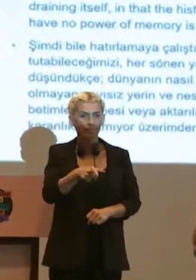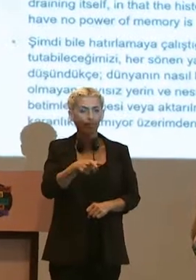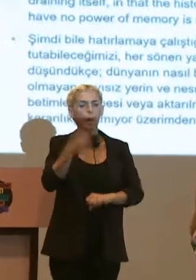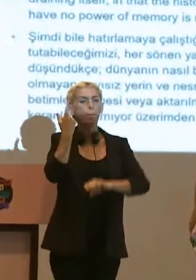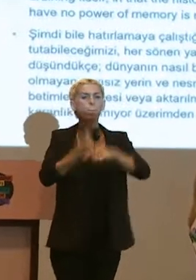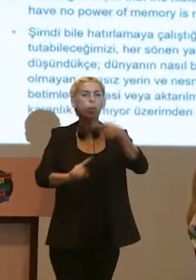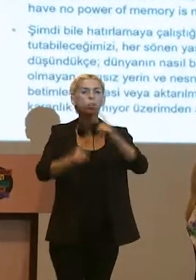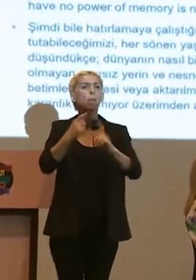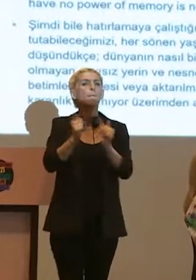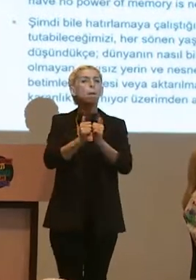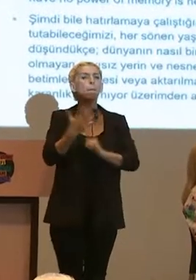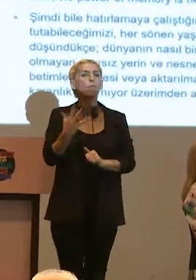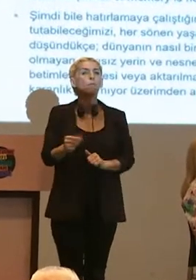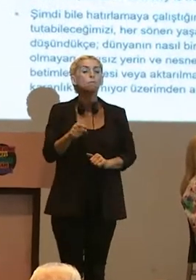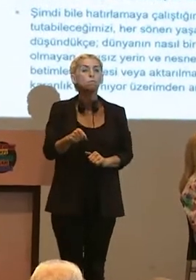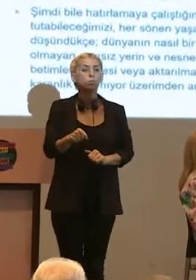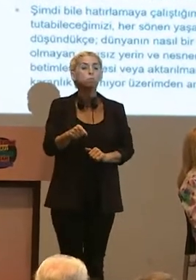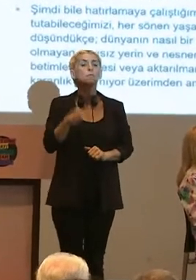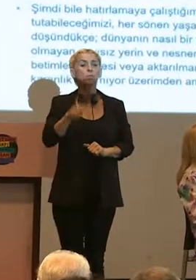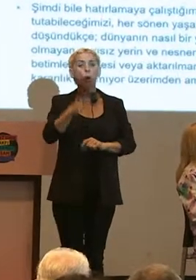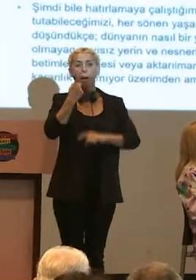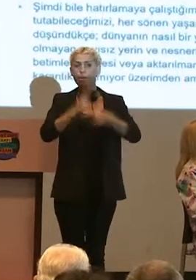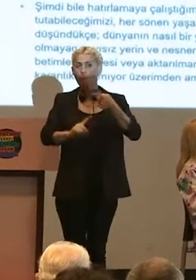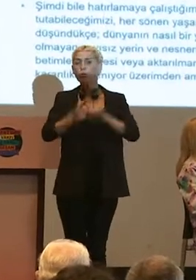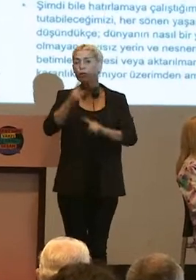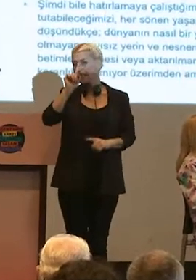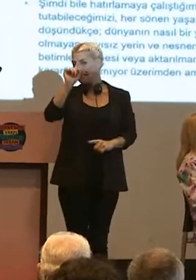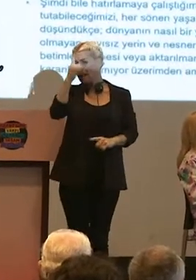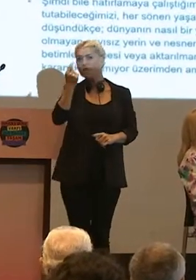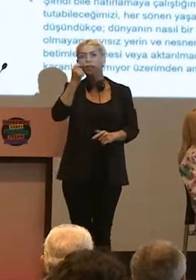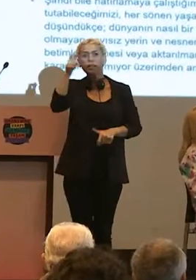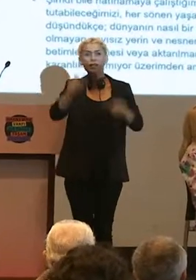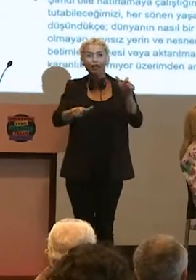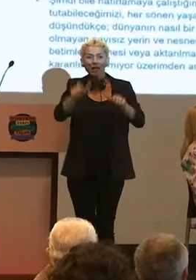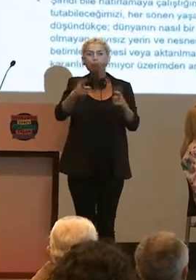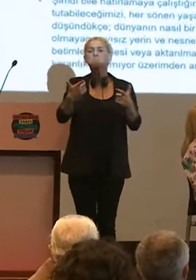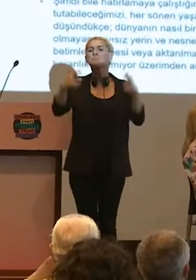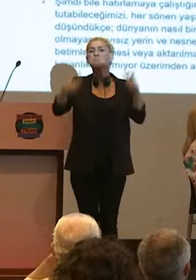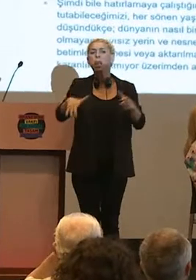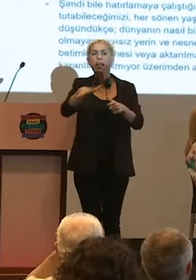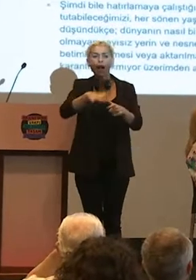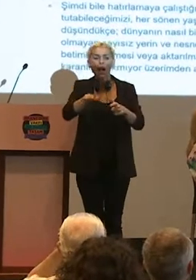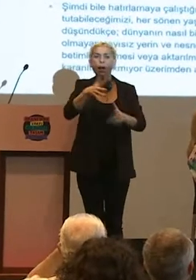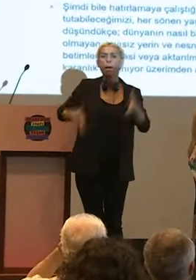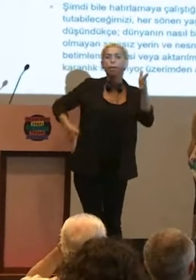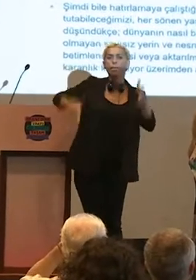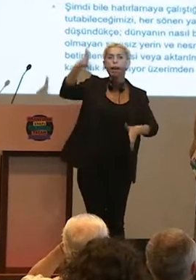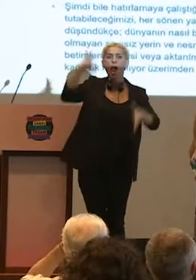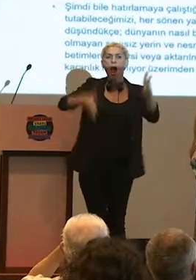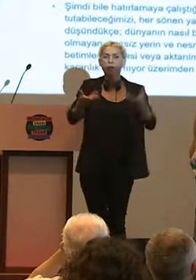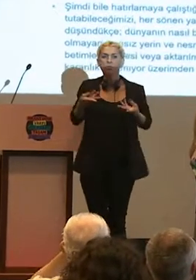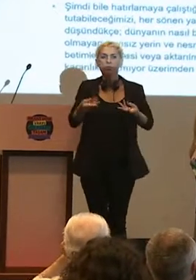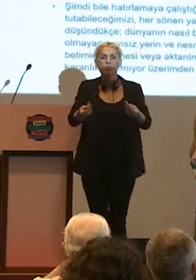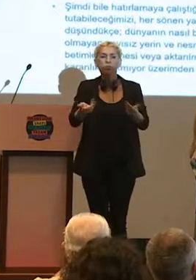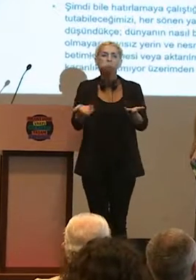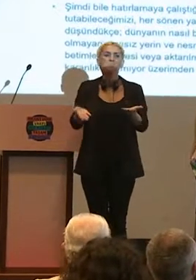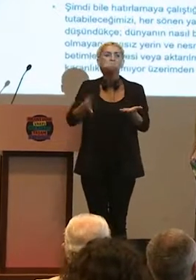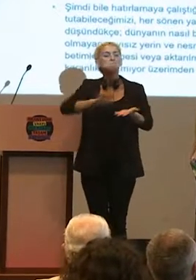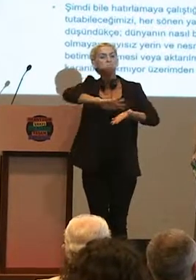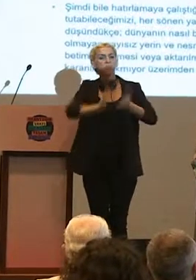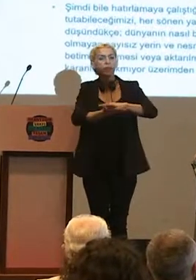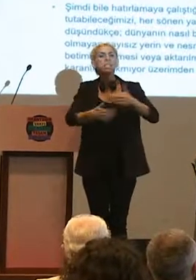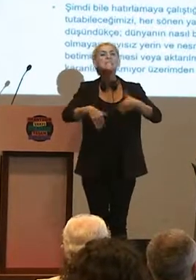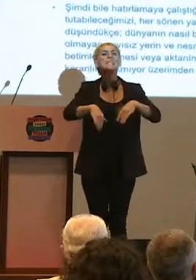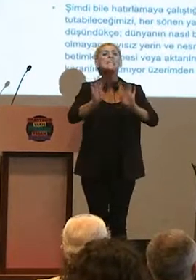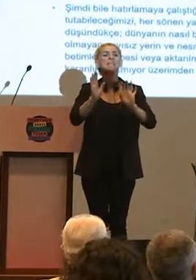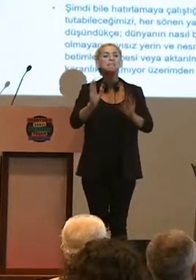past brought along policies of forgetting and these policies are not only destroying people